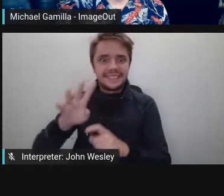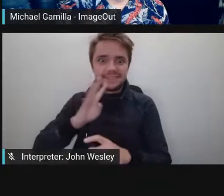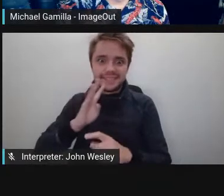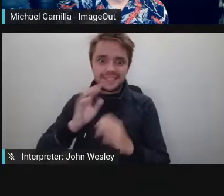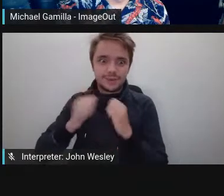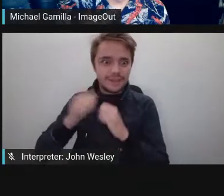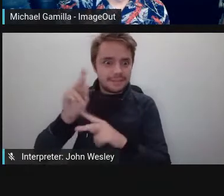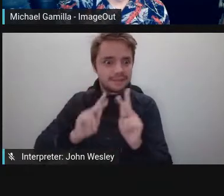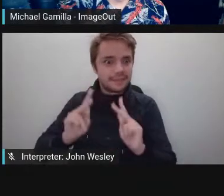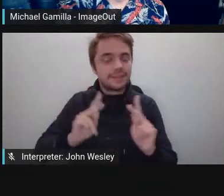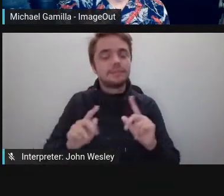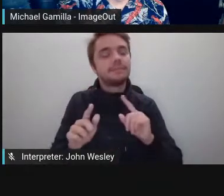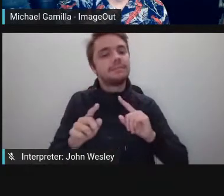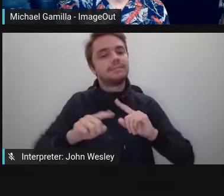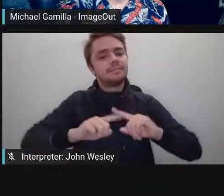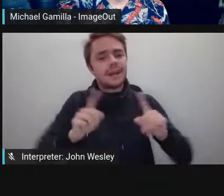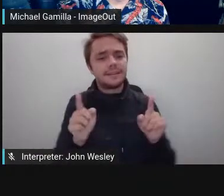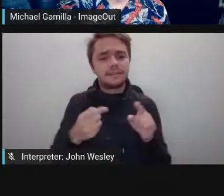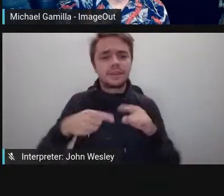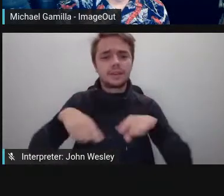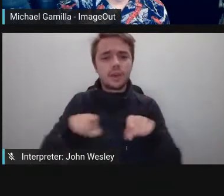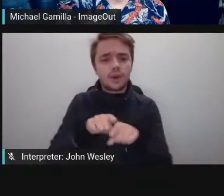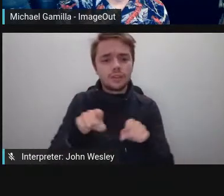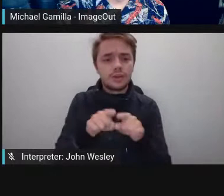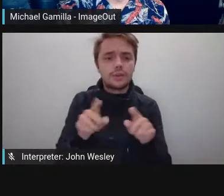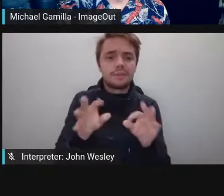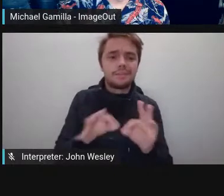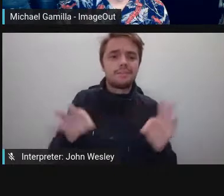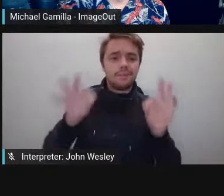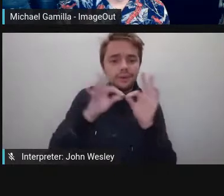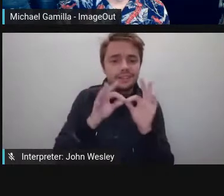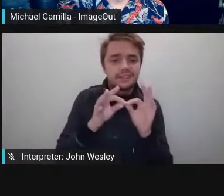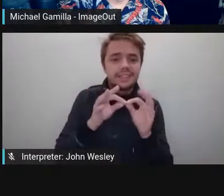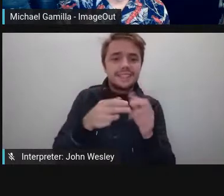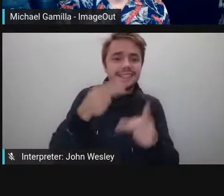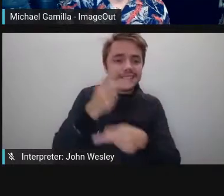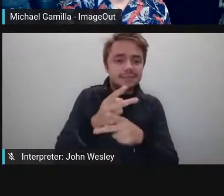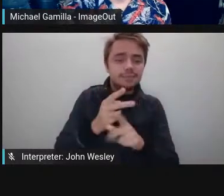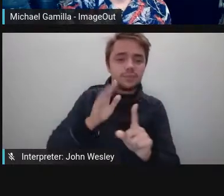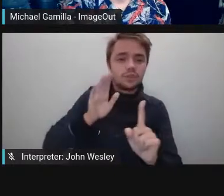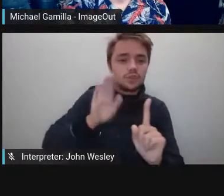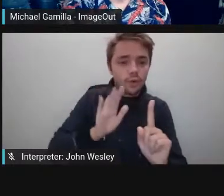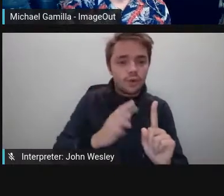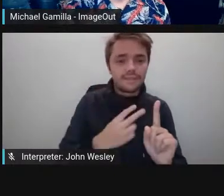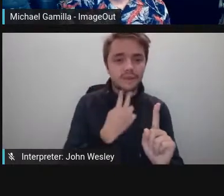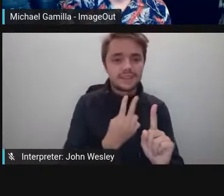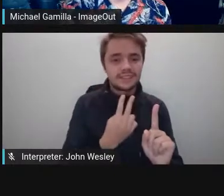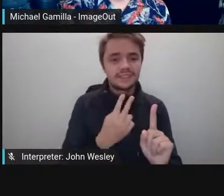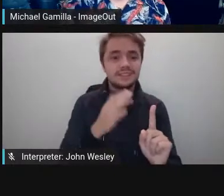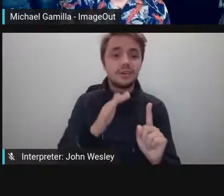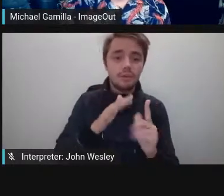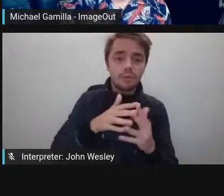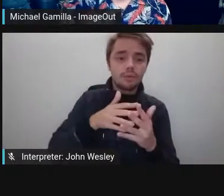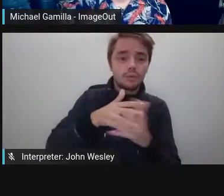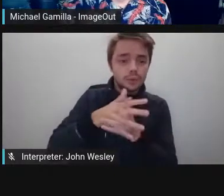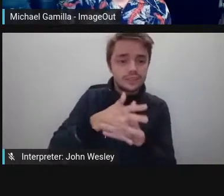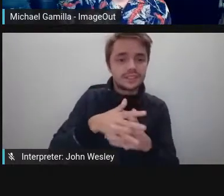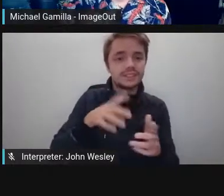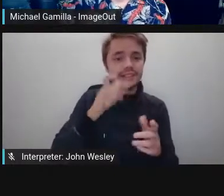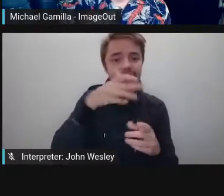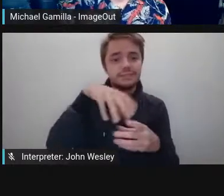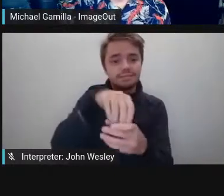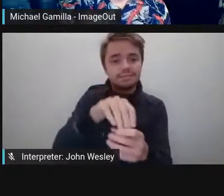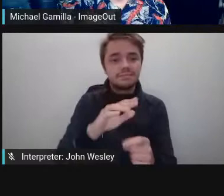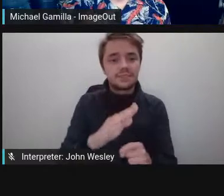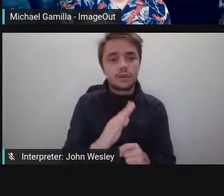it's also important to keep in your voice your roots and this